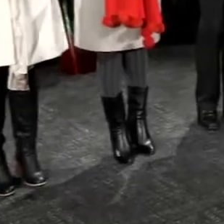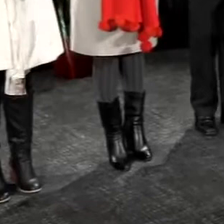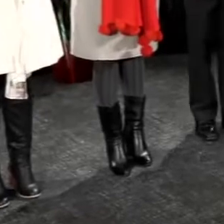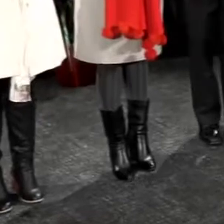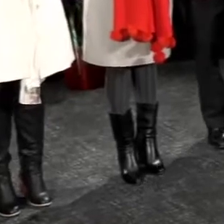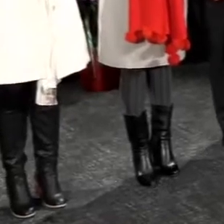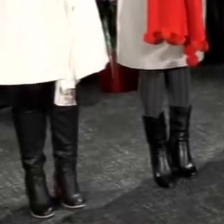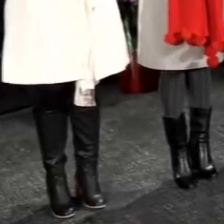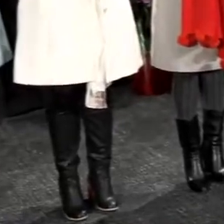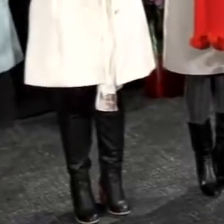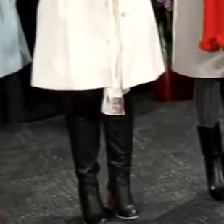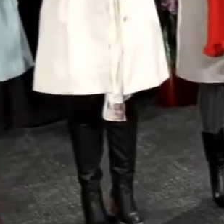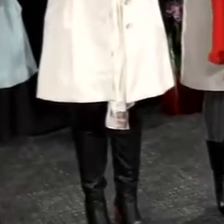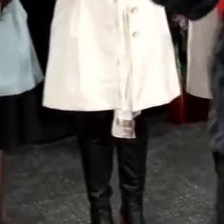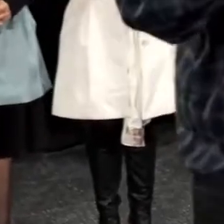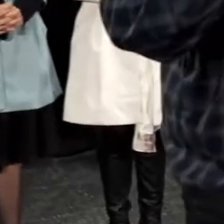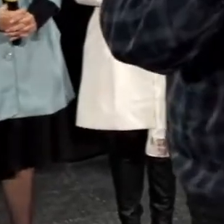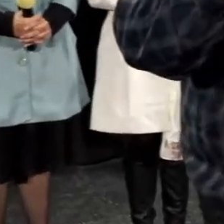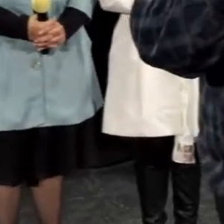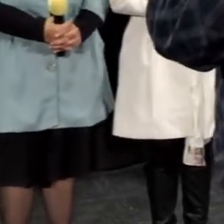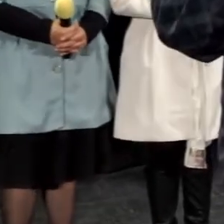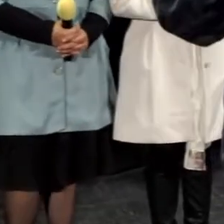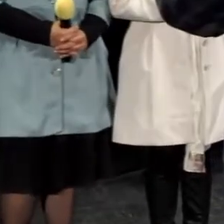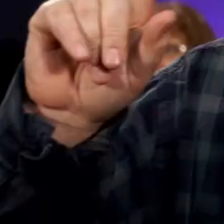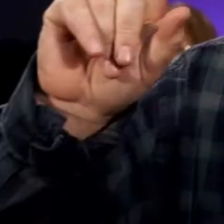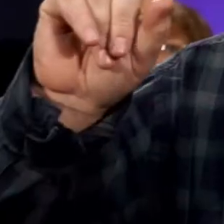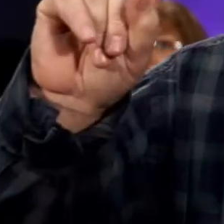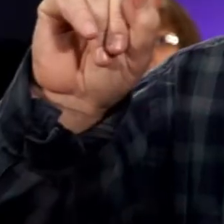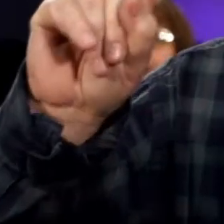I want to sing the last verse one more time, but I want to say this in closing.